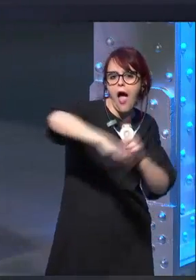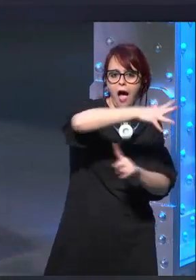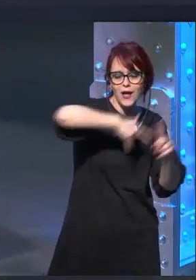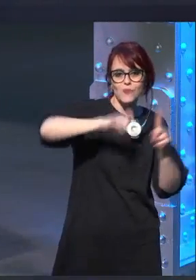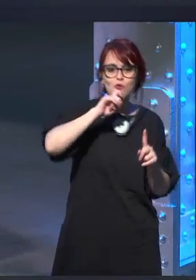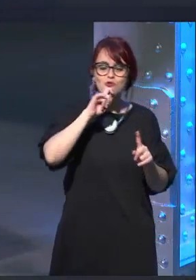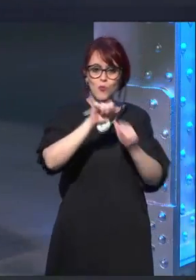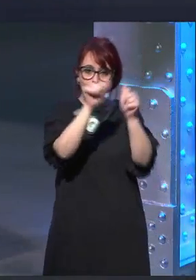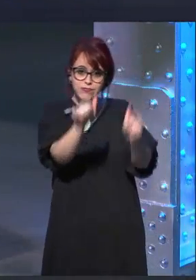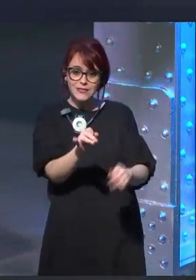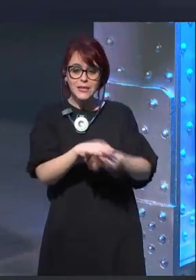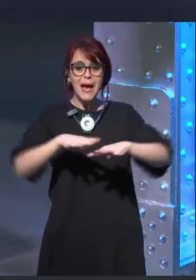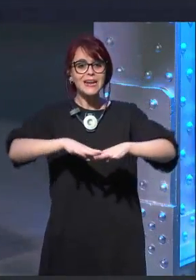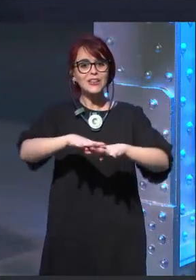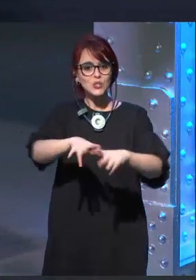statement?